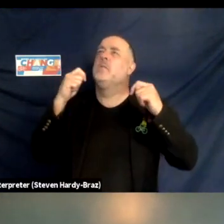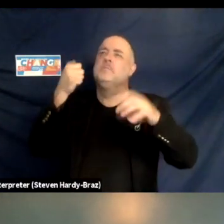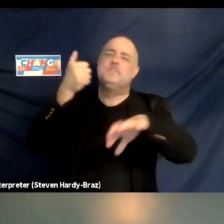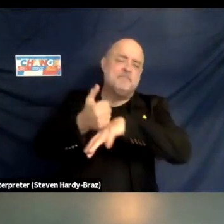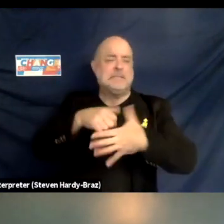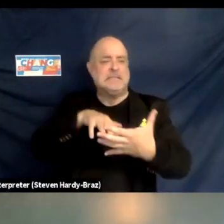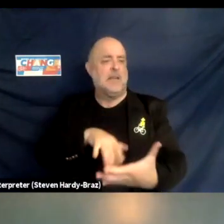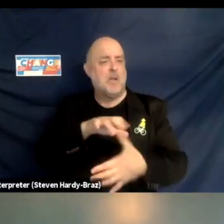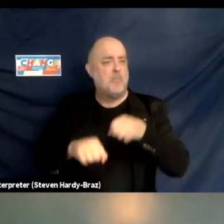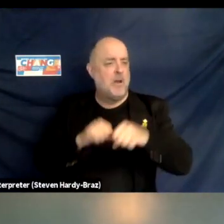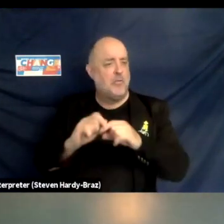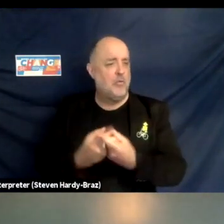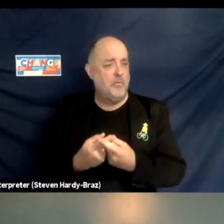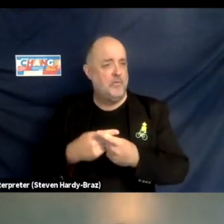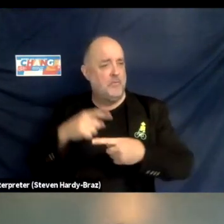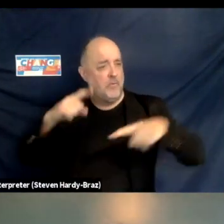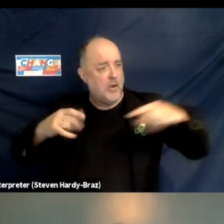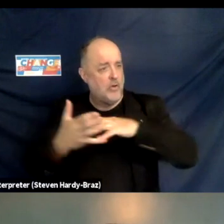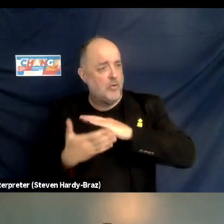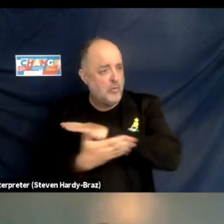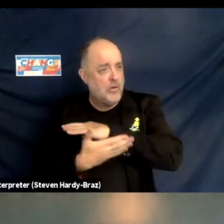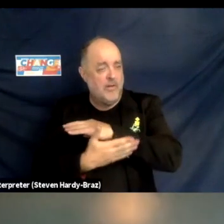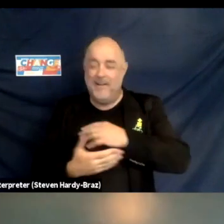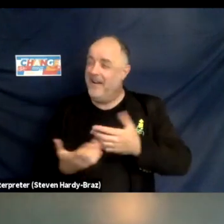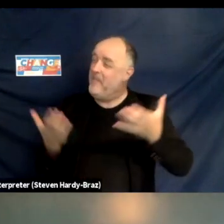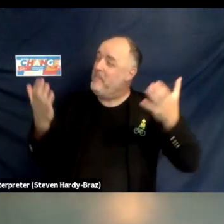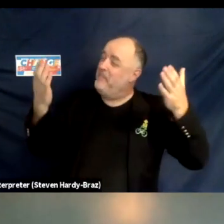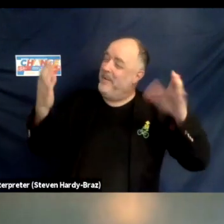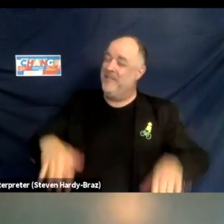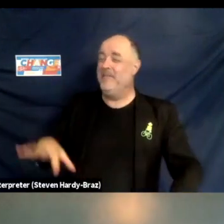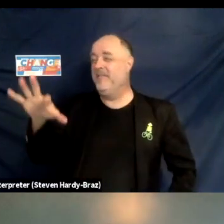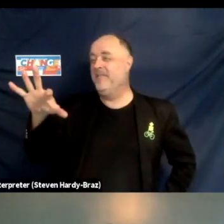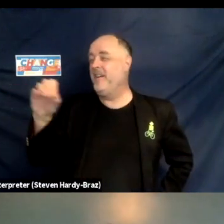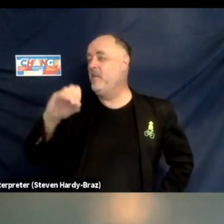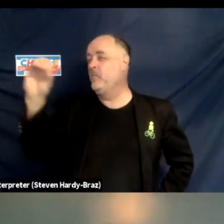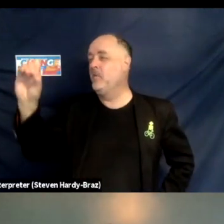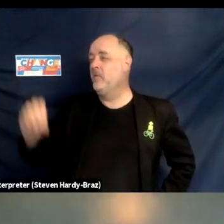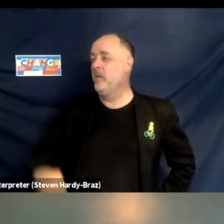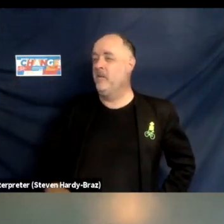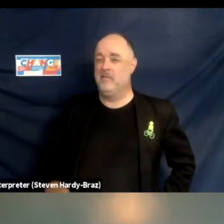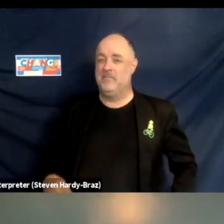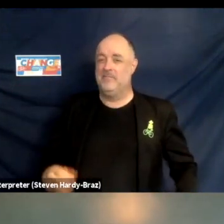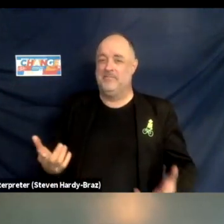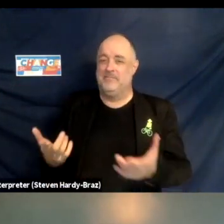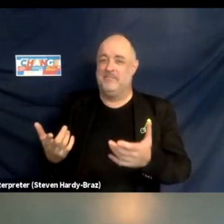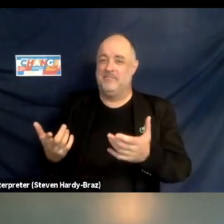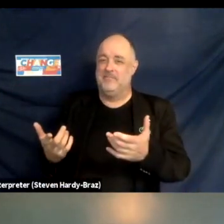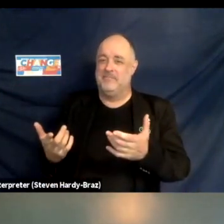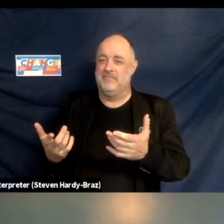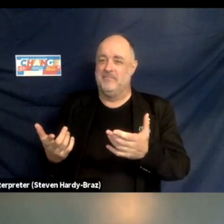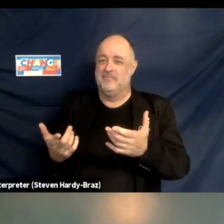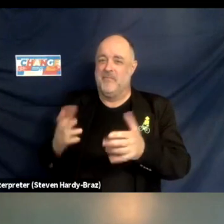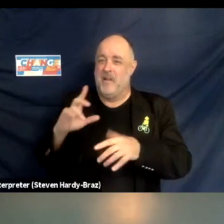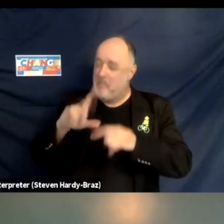this country, I suspect they're probably 90% any given race, depending on how they're organized.